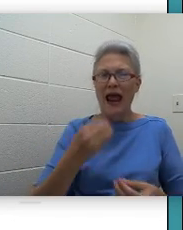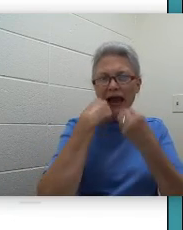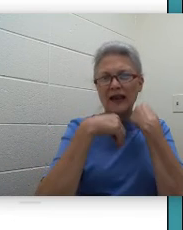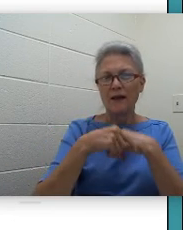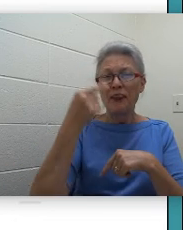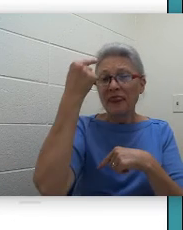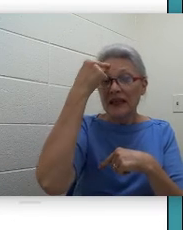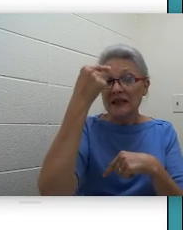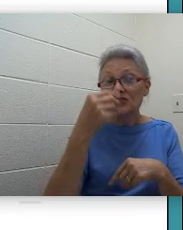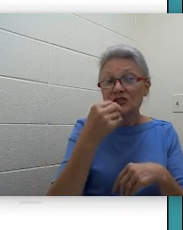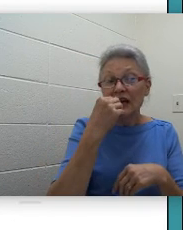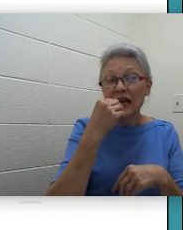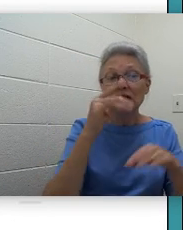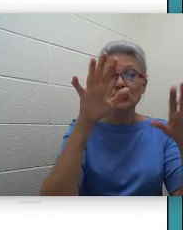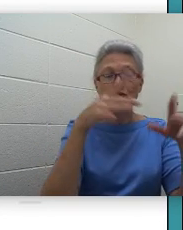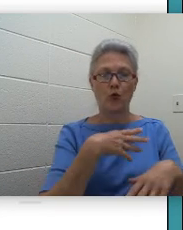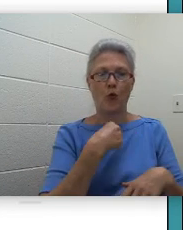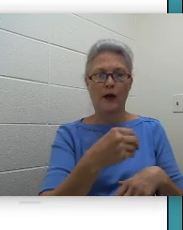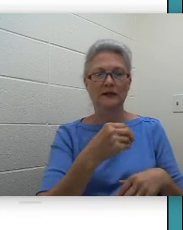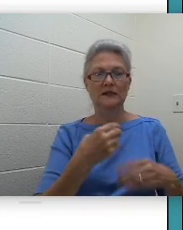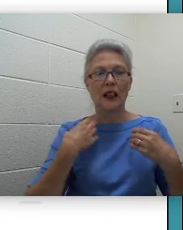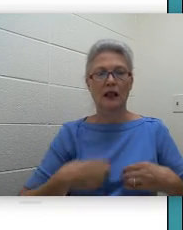liver.